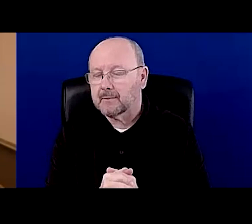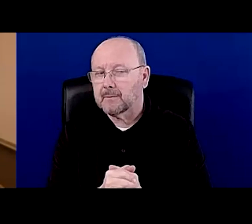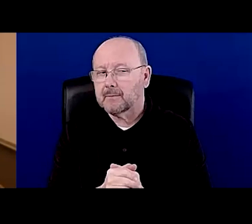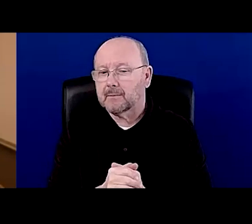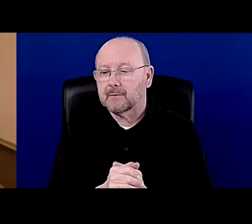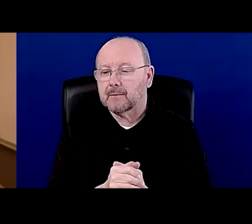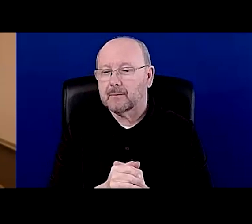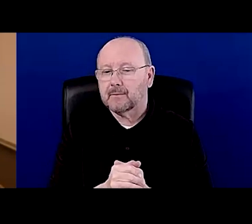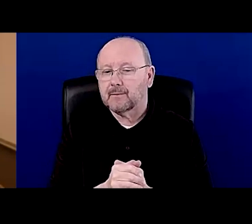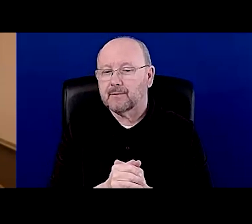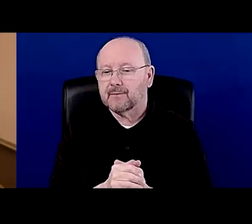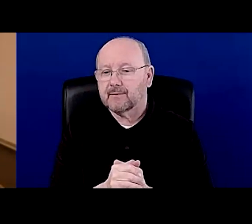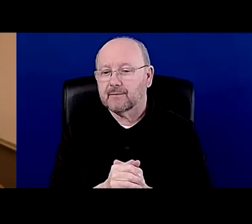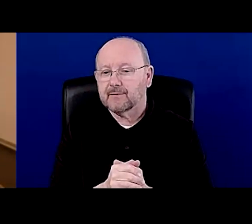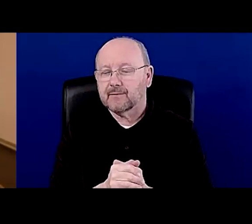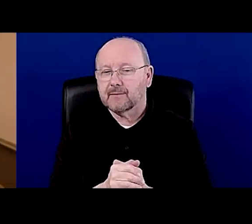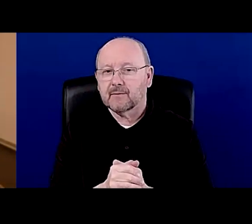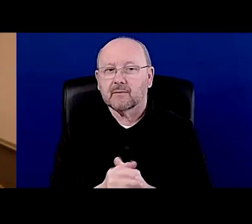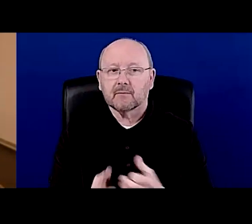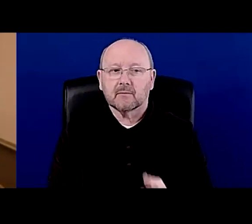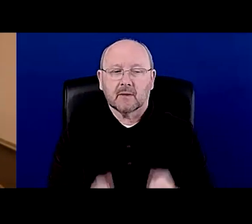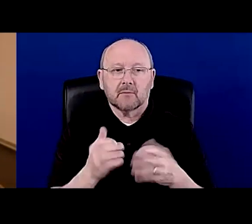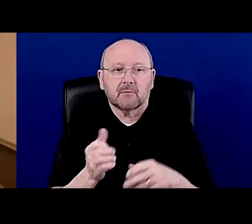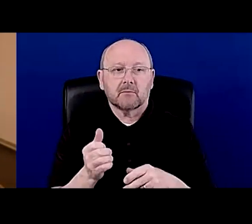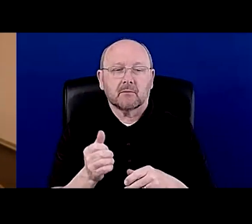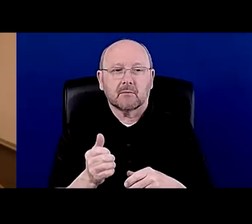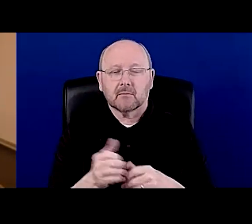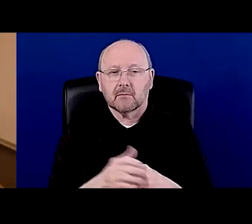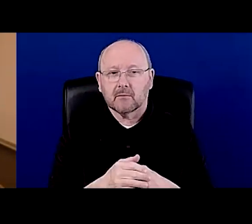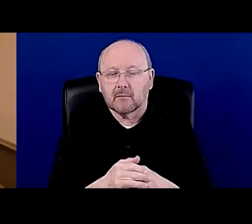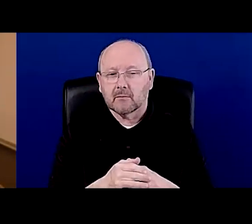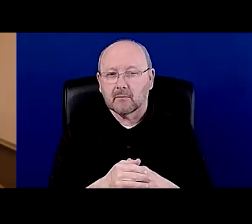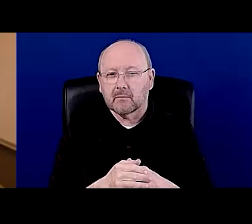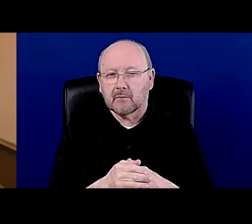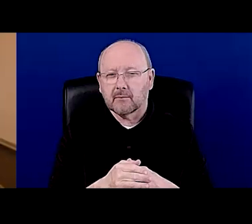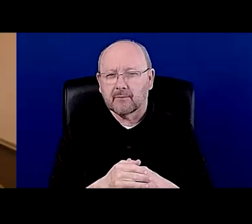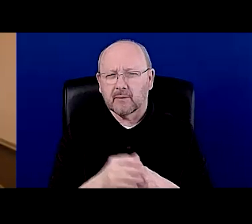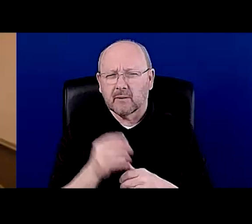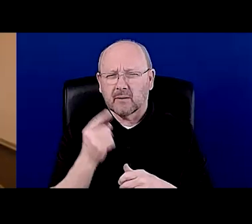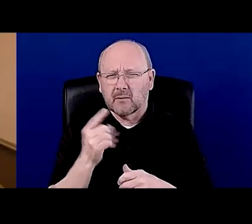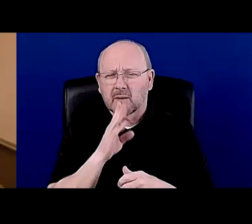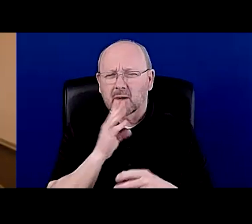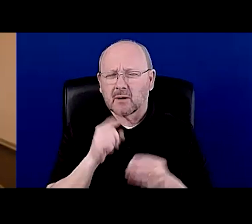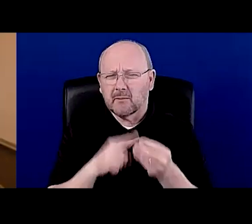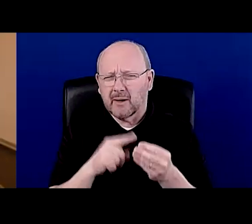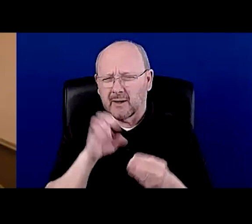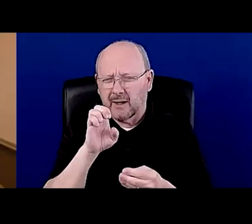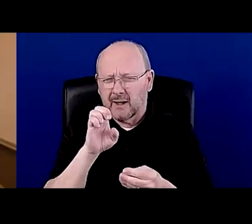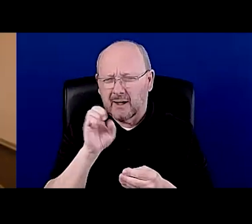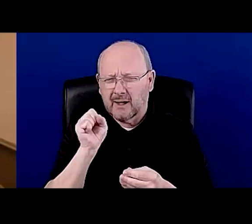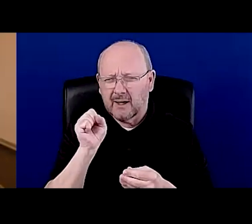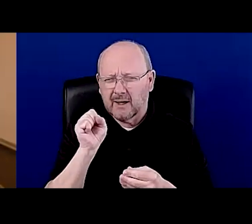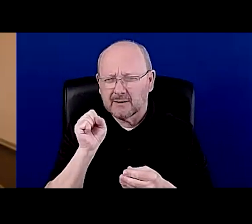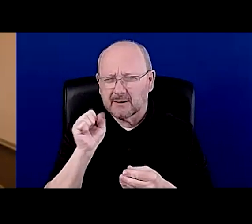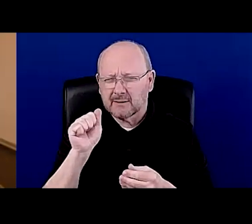especially if I'm gonna get tests that have essay questions. I just typed in 2 of my essay questions for one of my first exams. Yeah, both were B and A